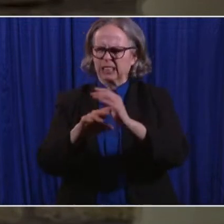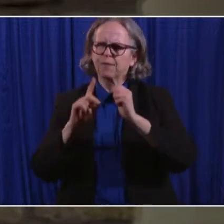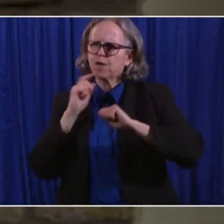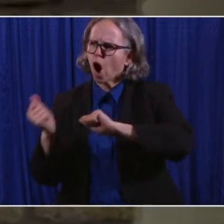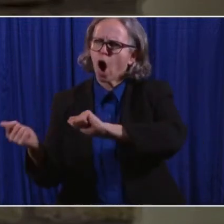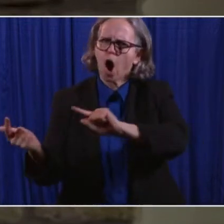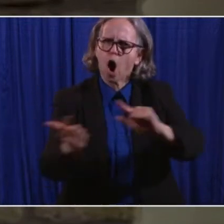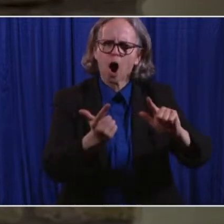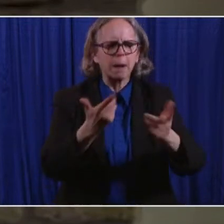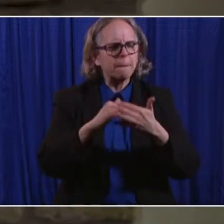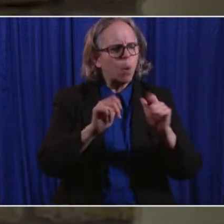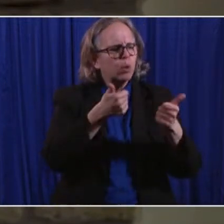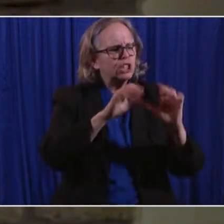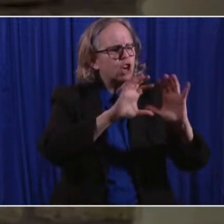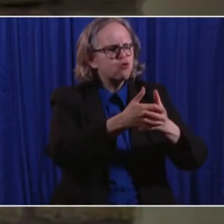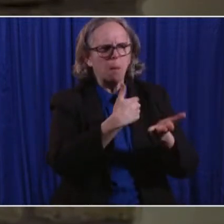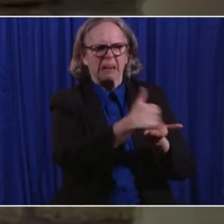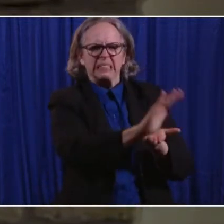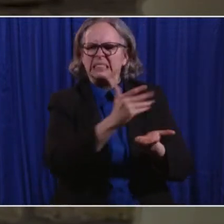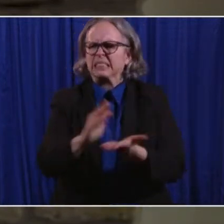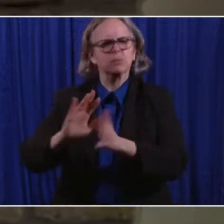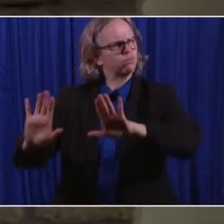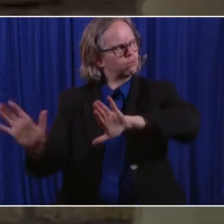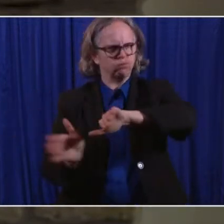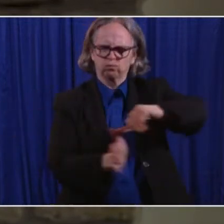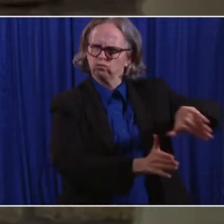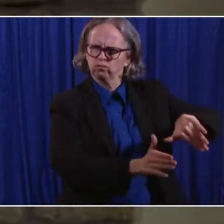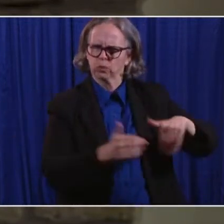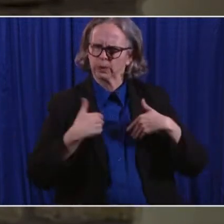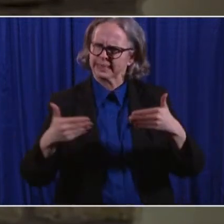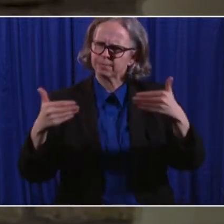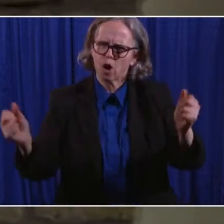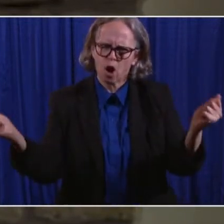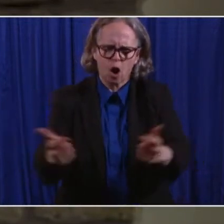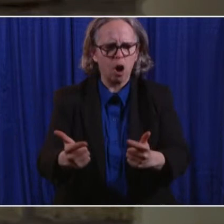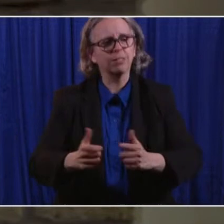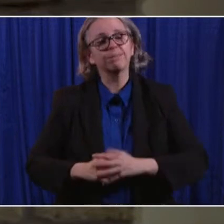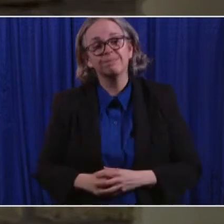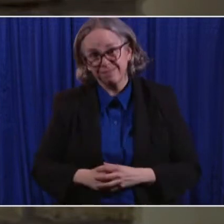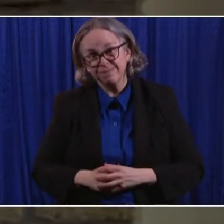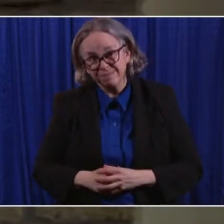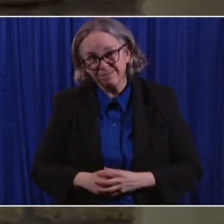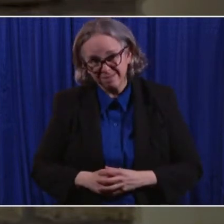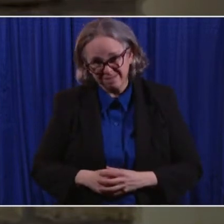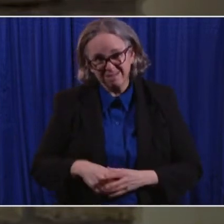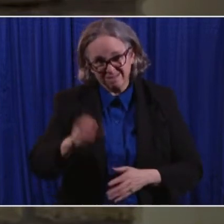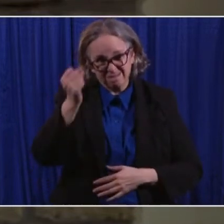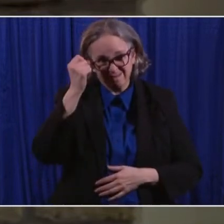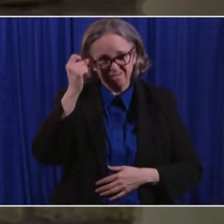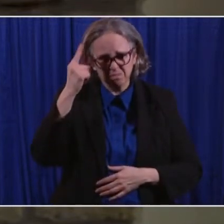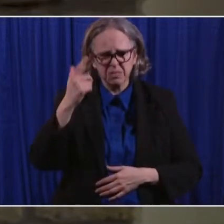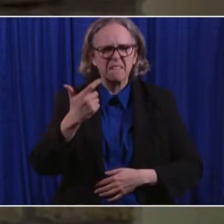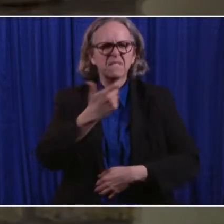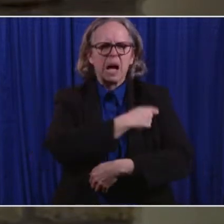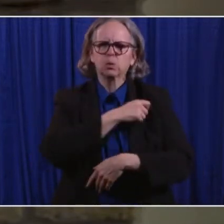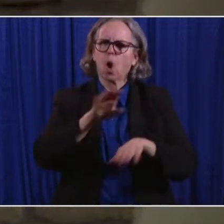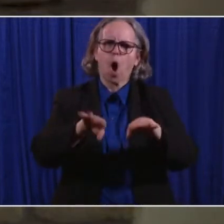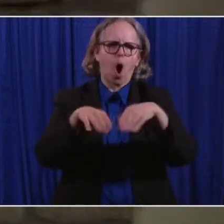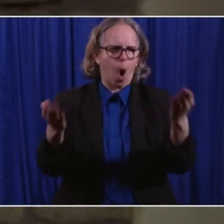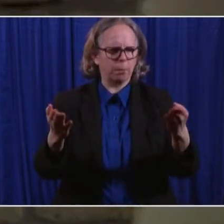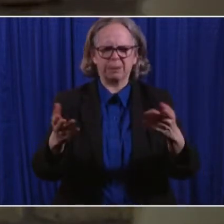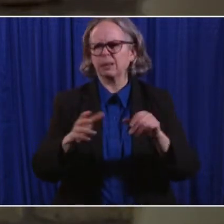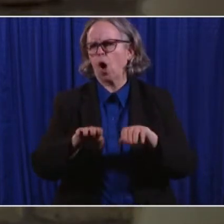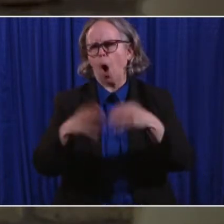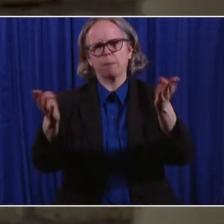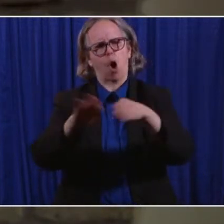Ohioan. This site will be open for a number of weeks, and many more appointments will be available during the coming